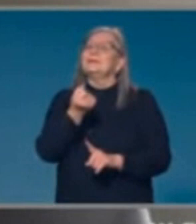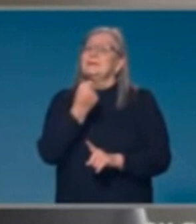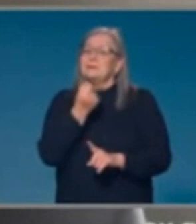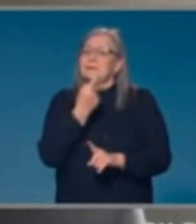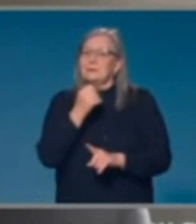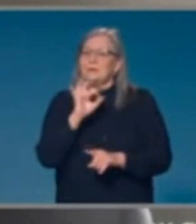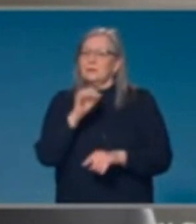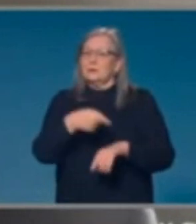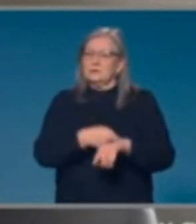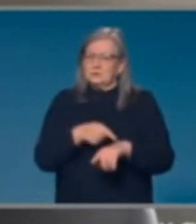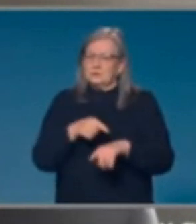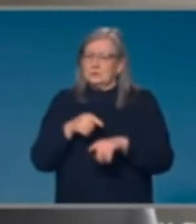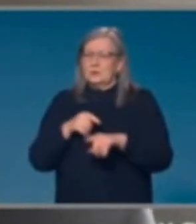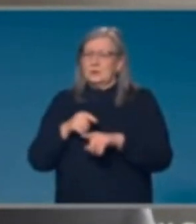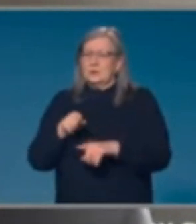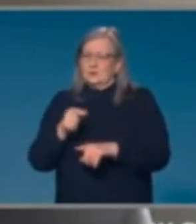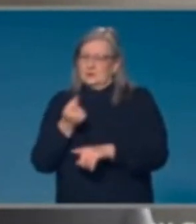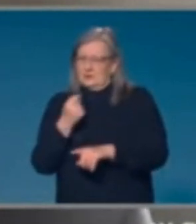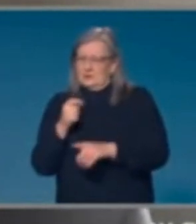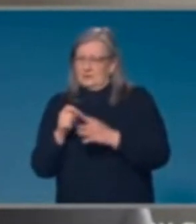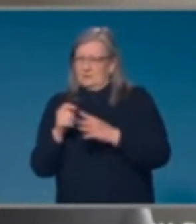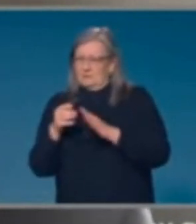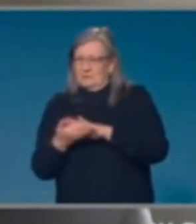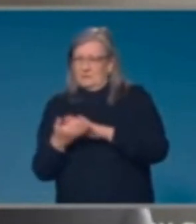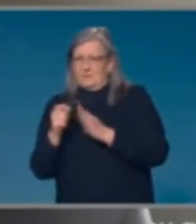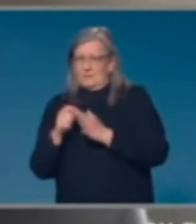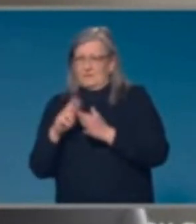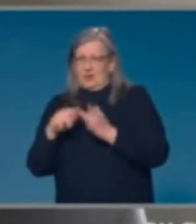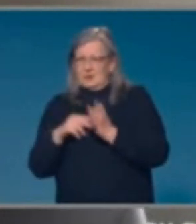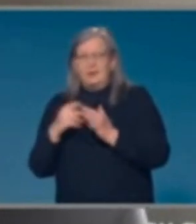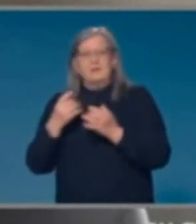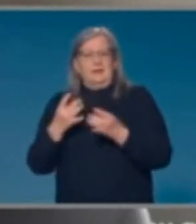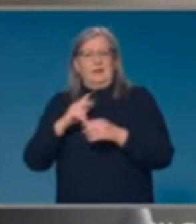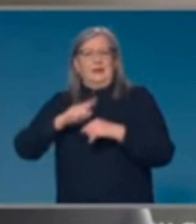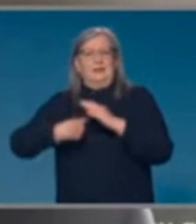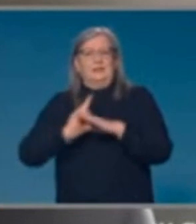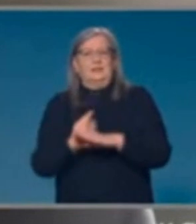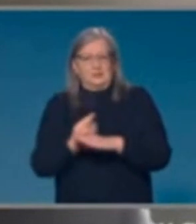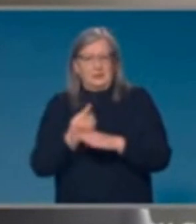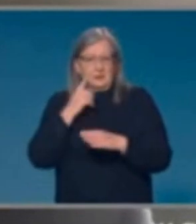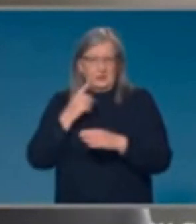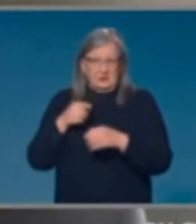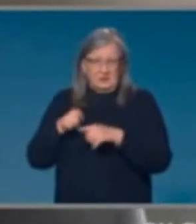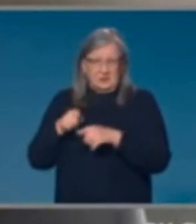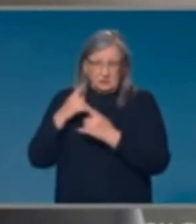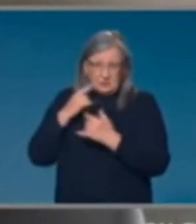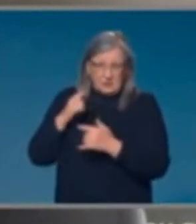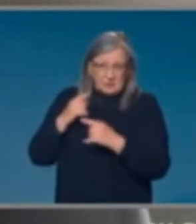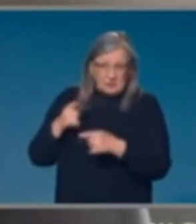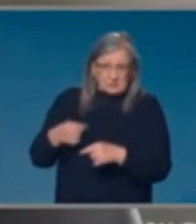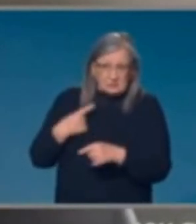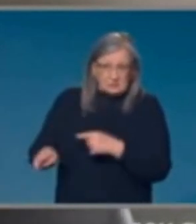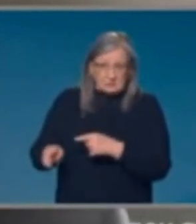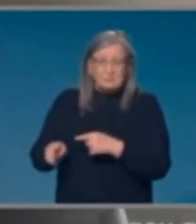be available in 2022, subject to completion of all of the clinical trials and the processes